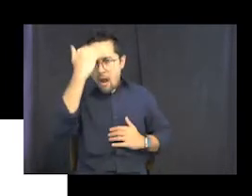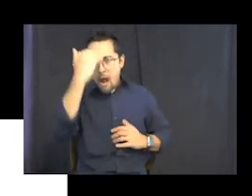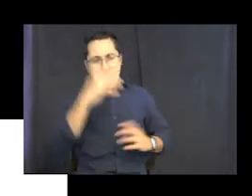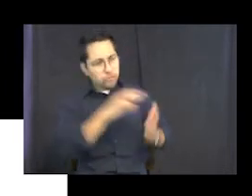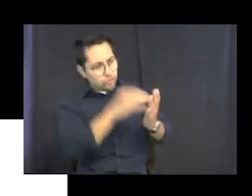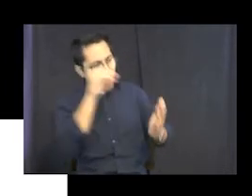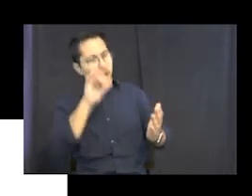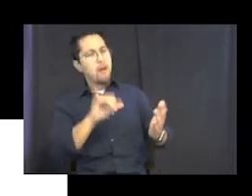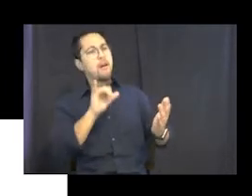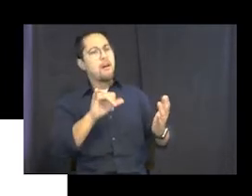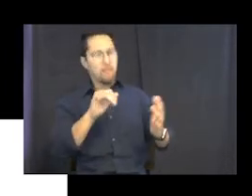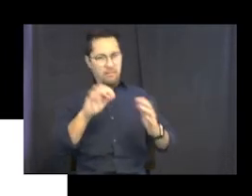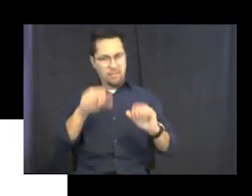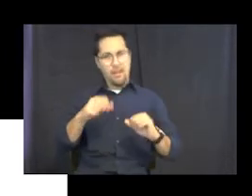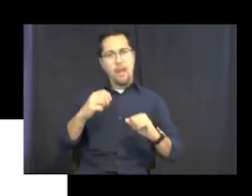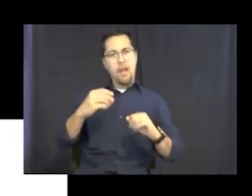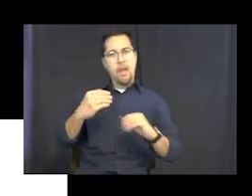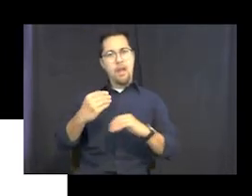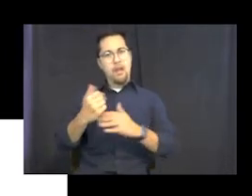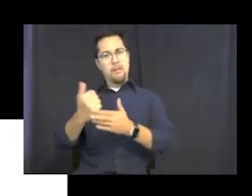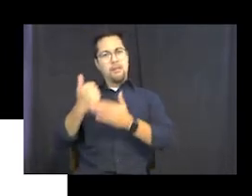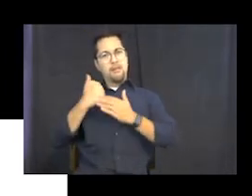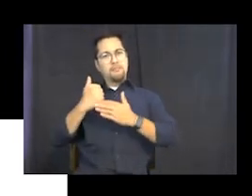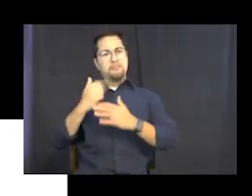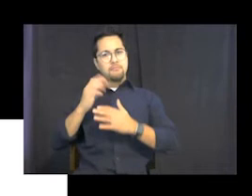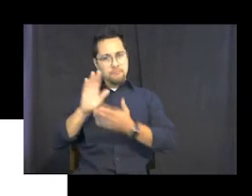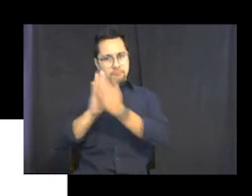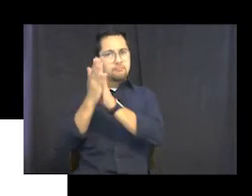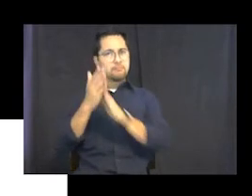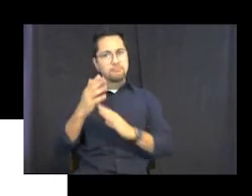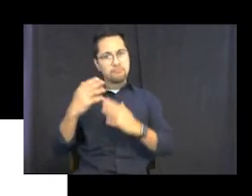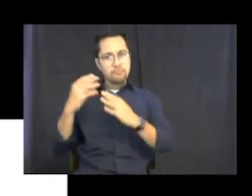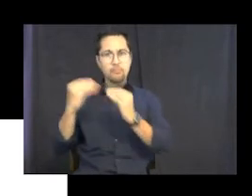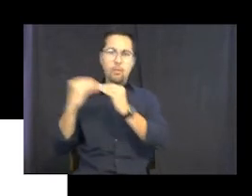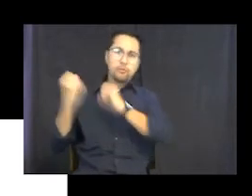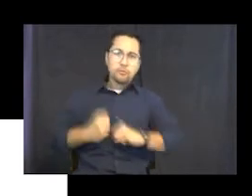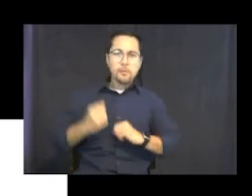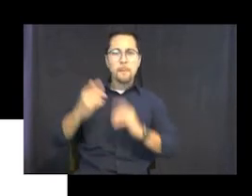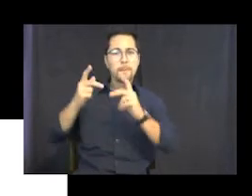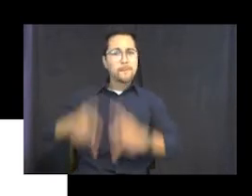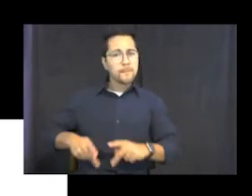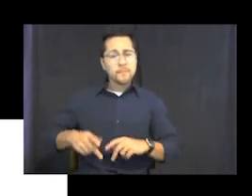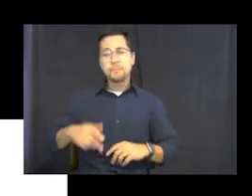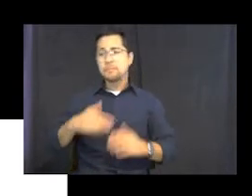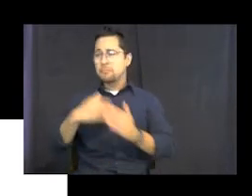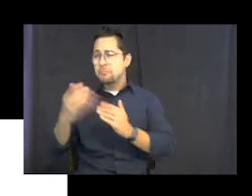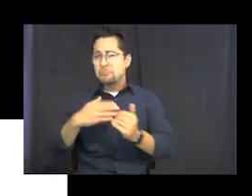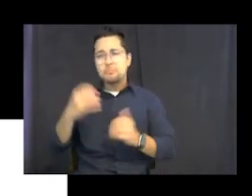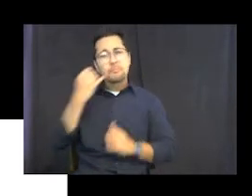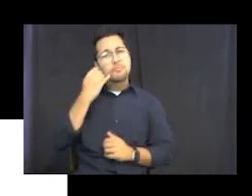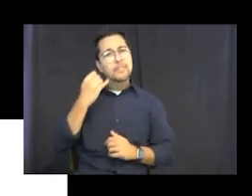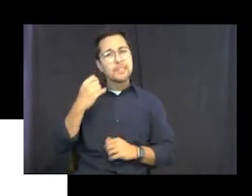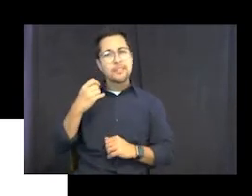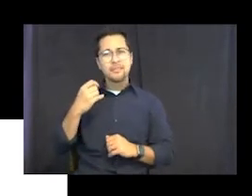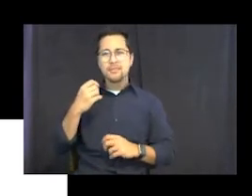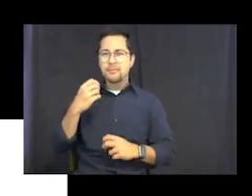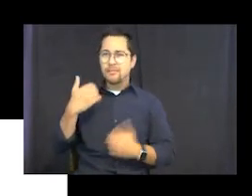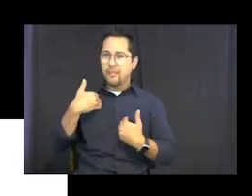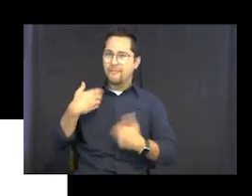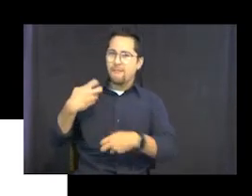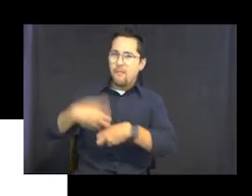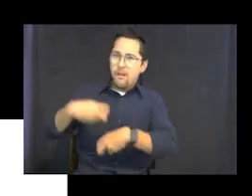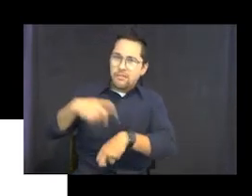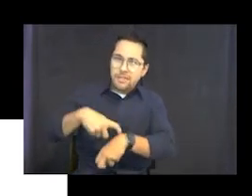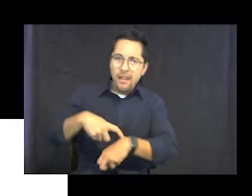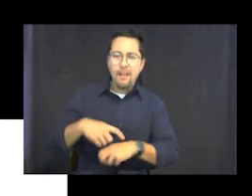them make us a stronger person. And even though when times get rough and we do have those